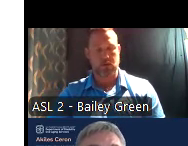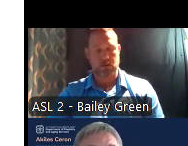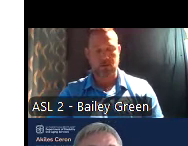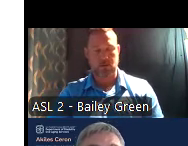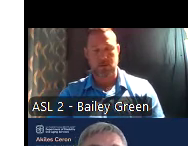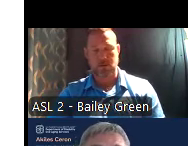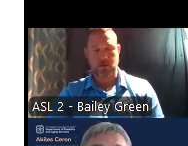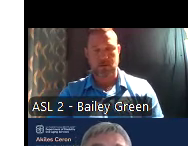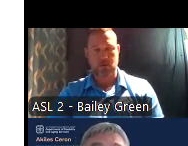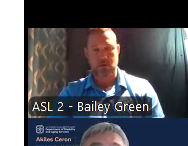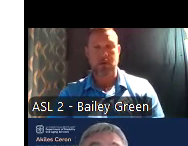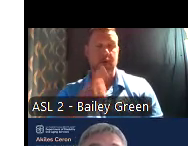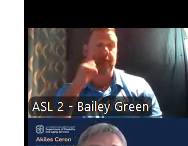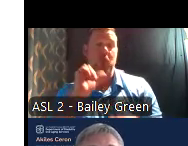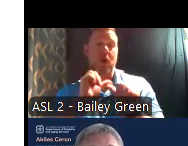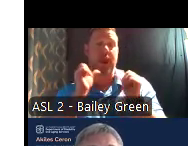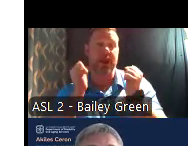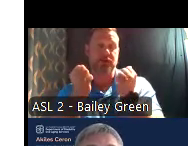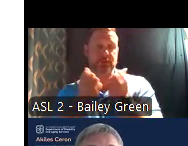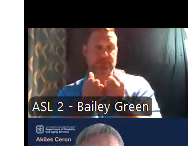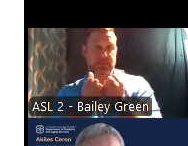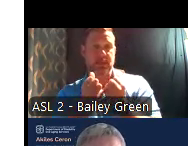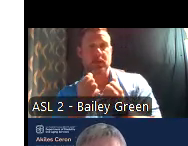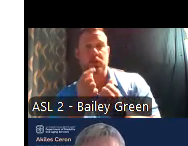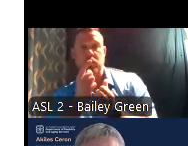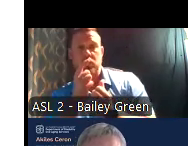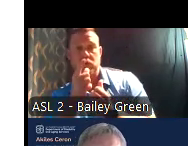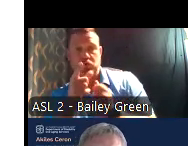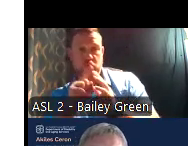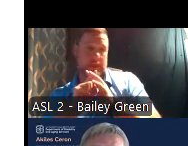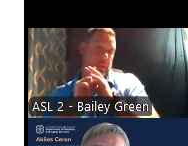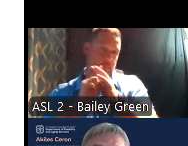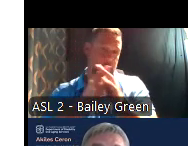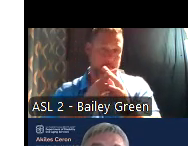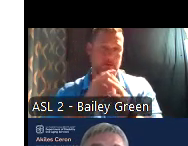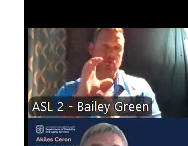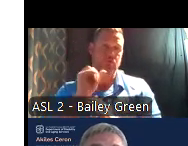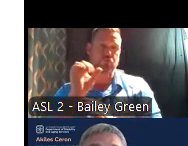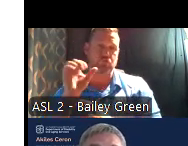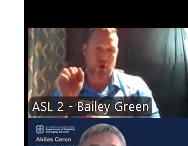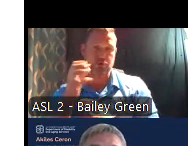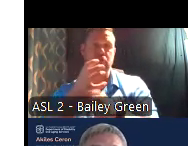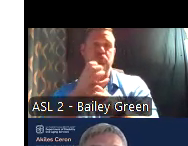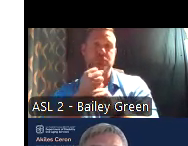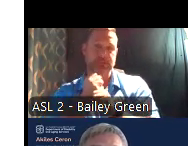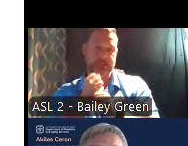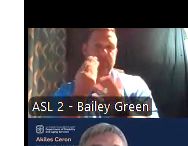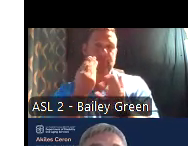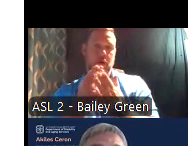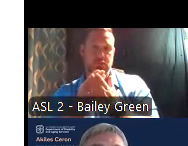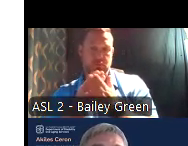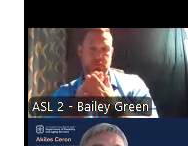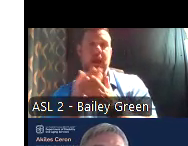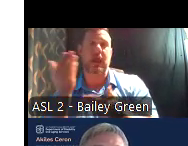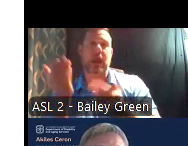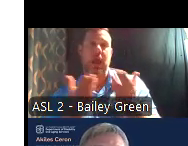For agencies that are designated to implement this CROSS, to receive the funds and to